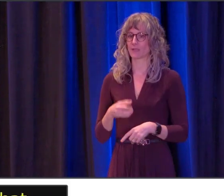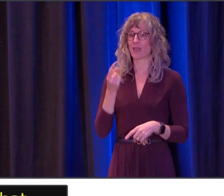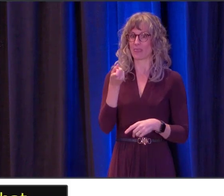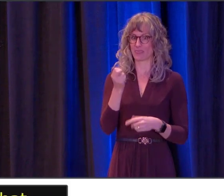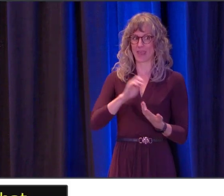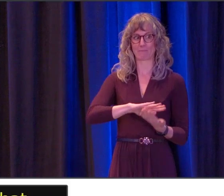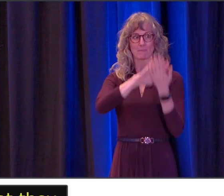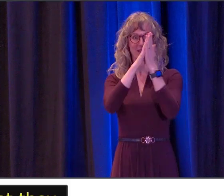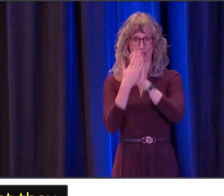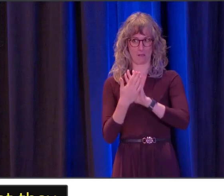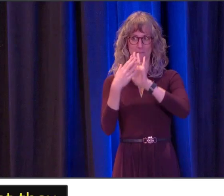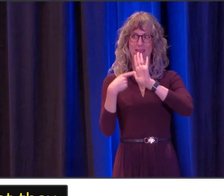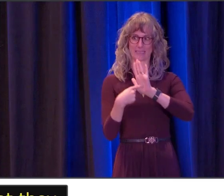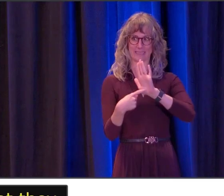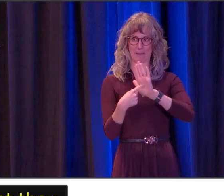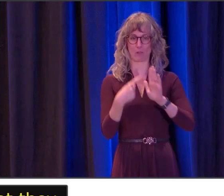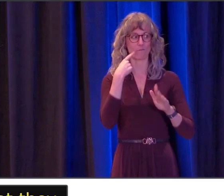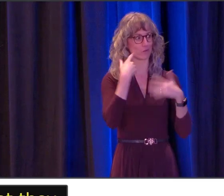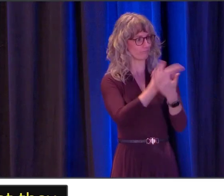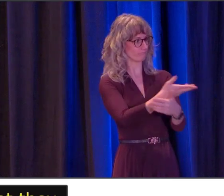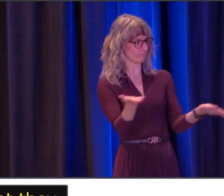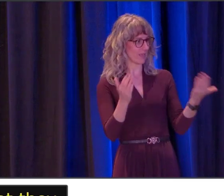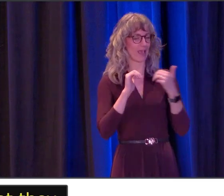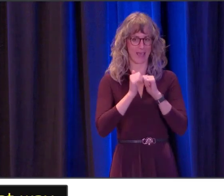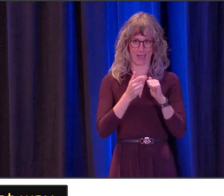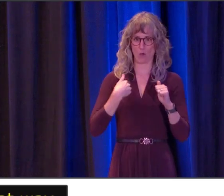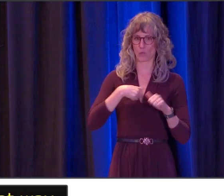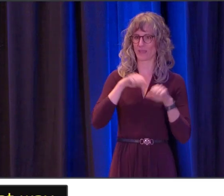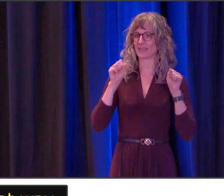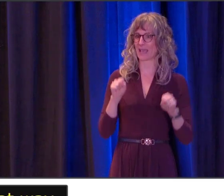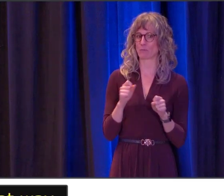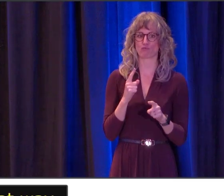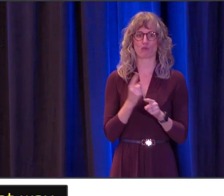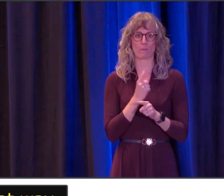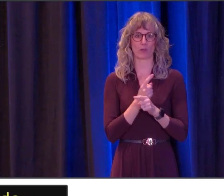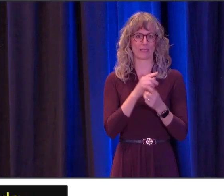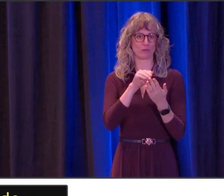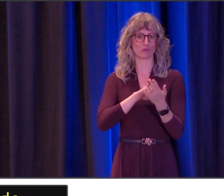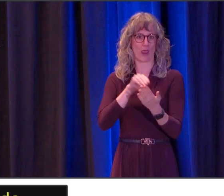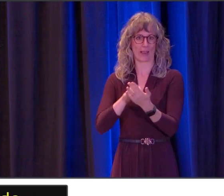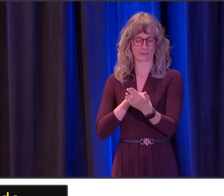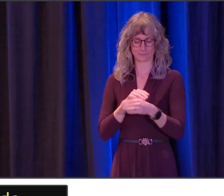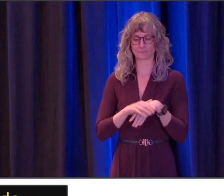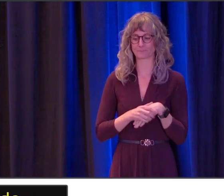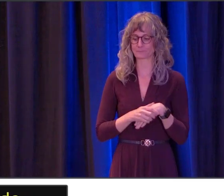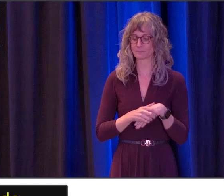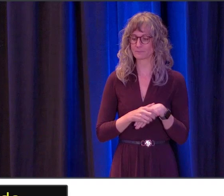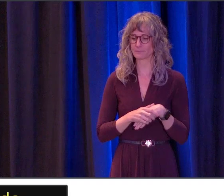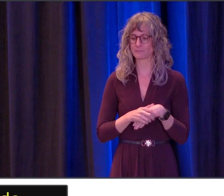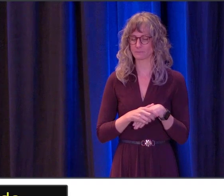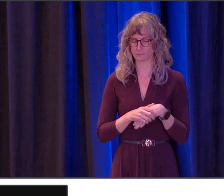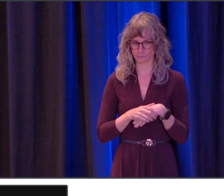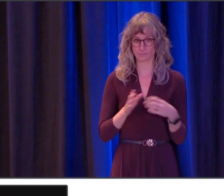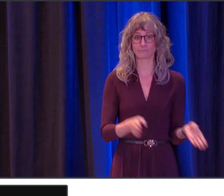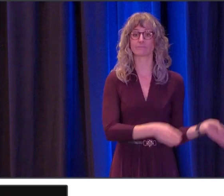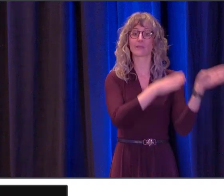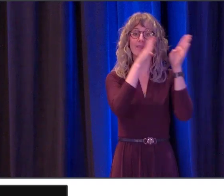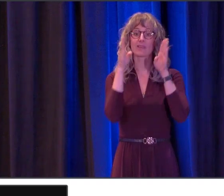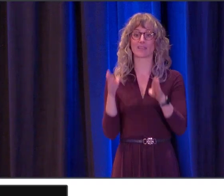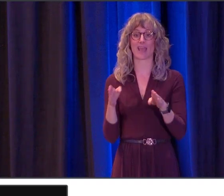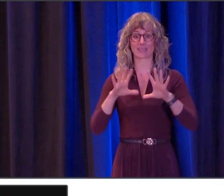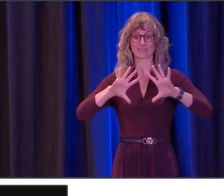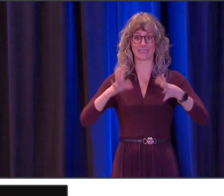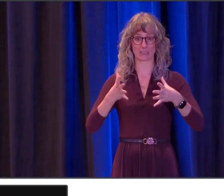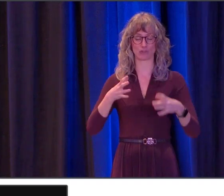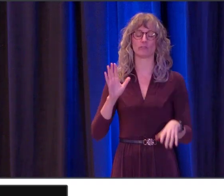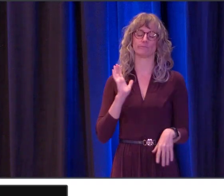example for everyone here of how to properly do that. The operations is the next section of